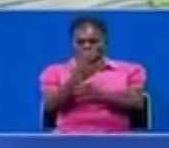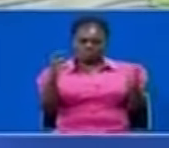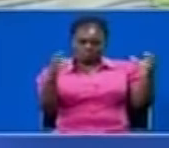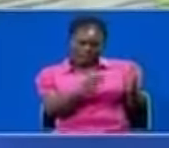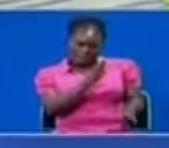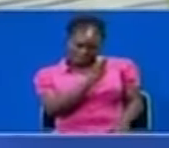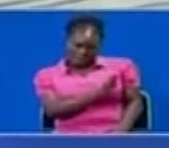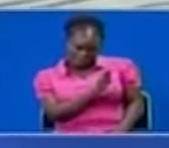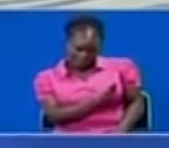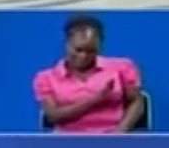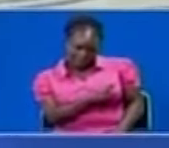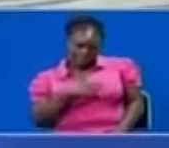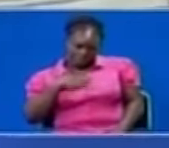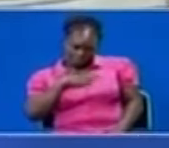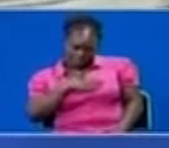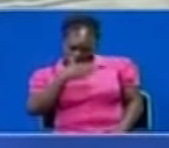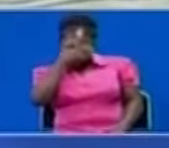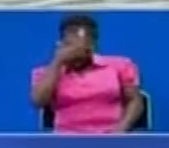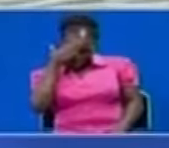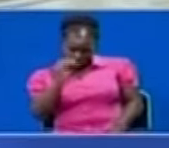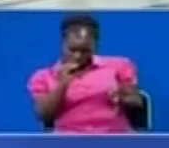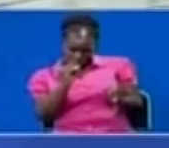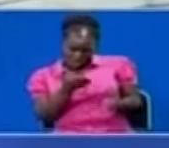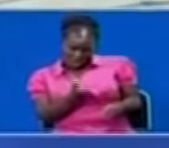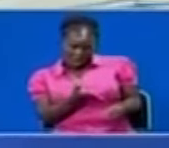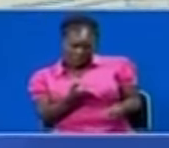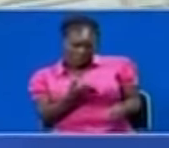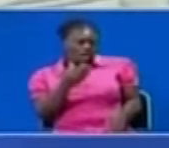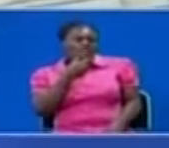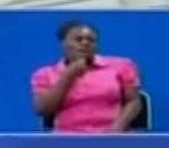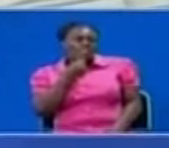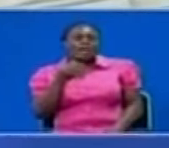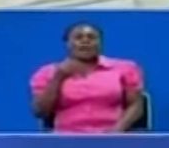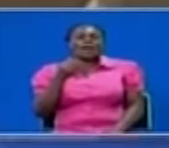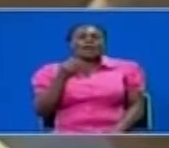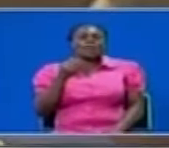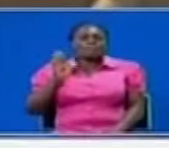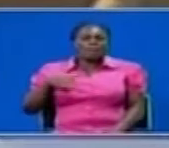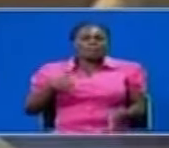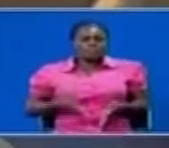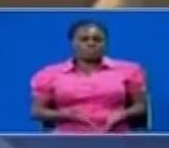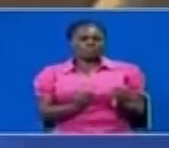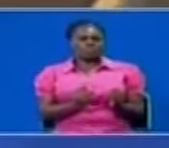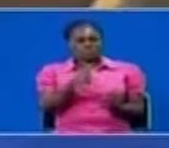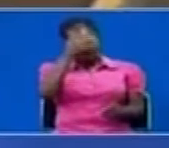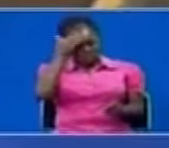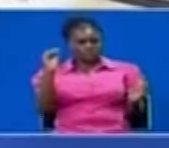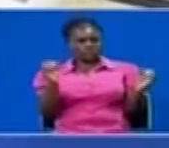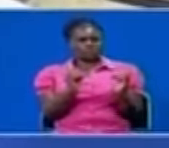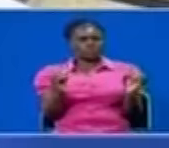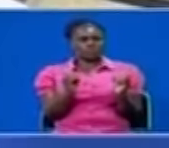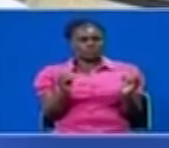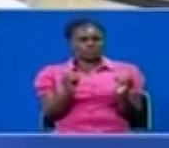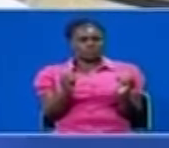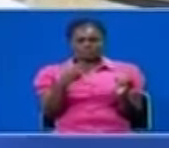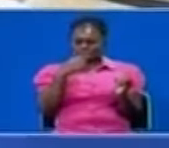yako, usisarau papa na mama ambaye ulikusa. Hao namna gani? We are simply telling you as